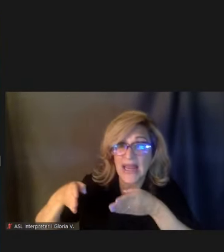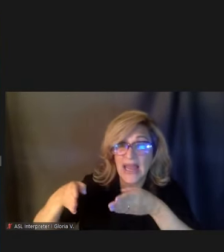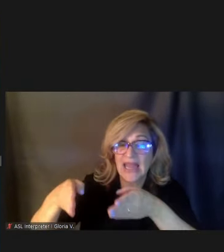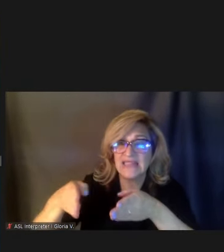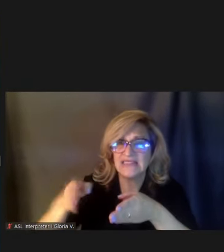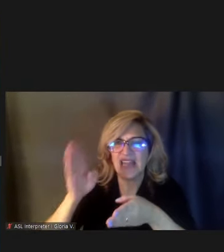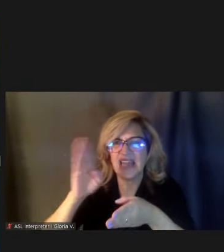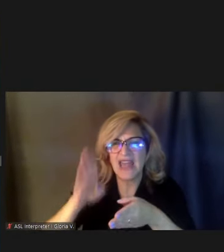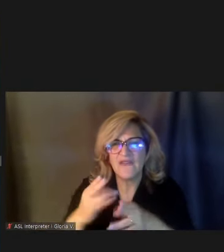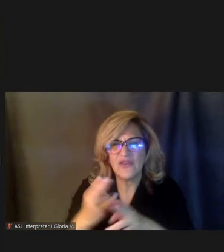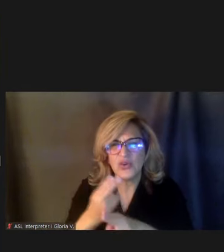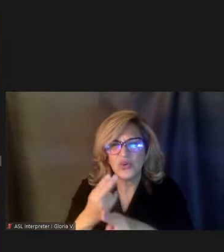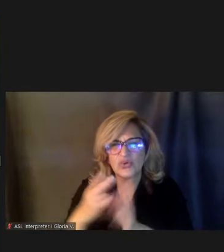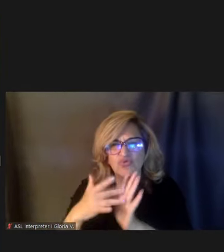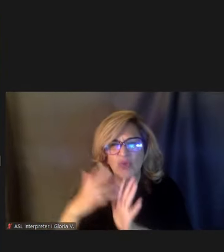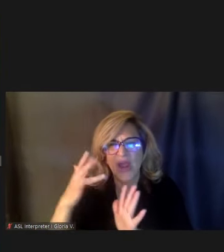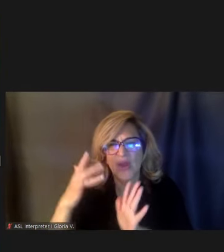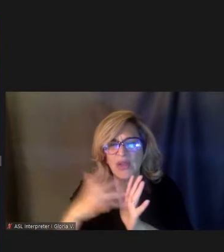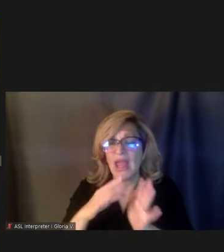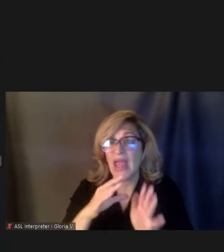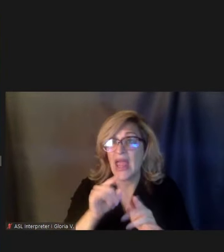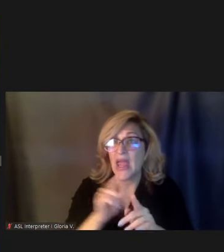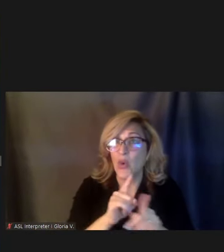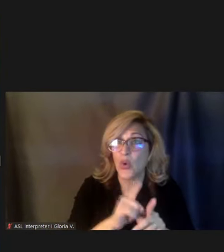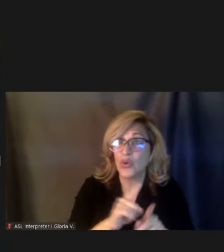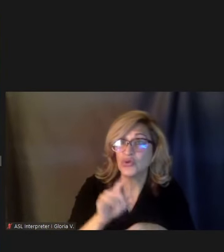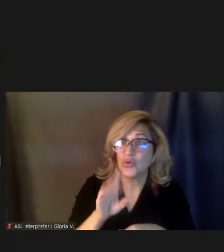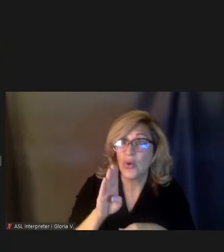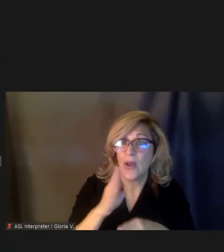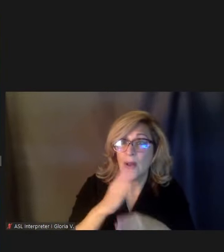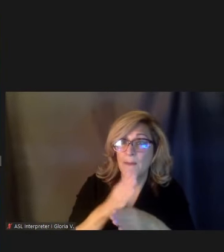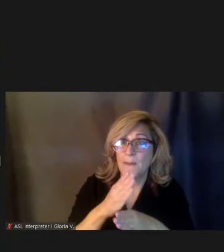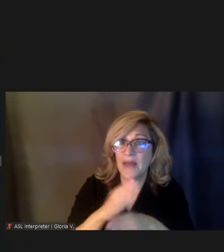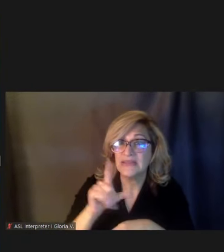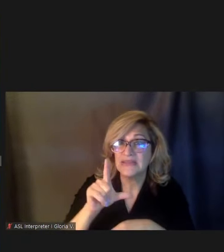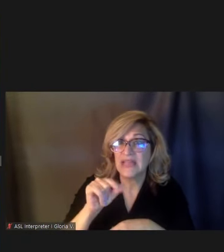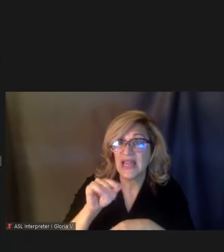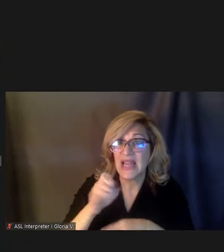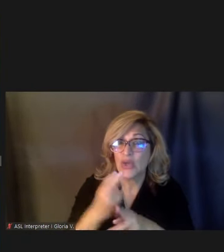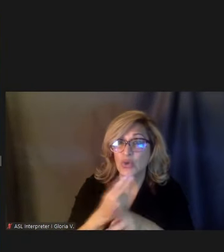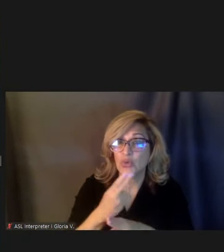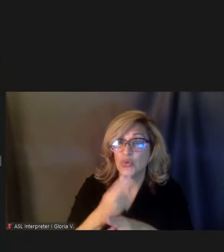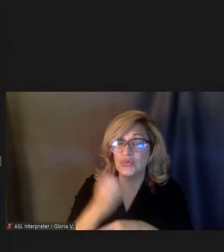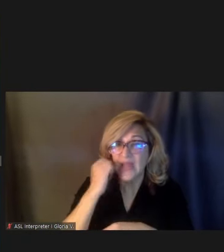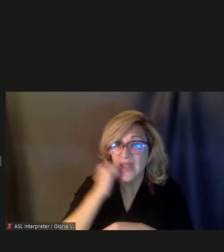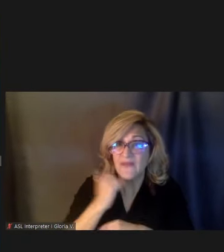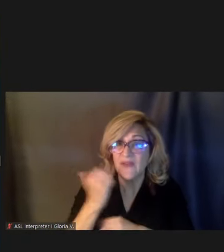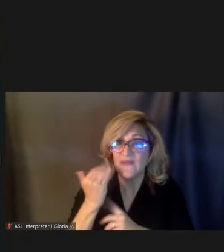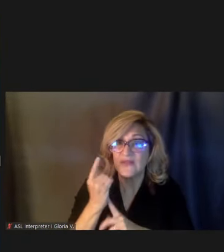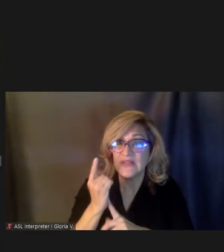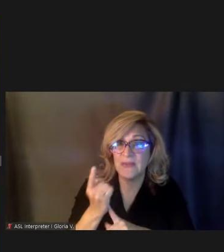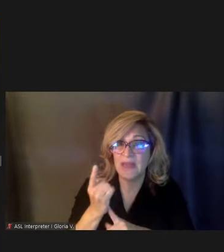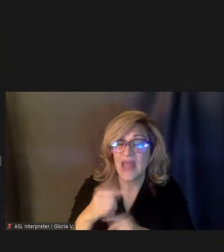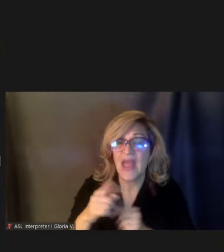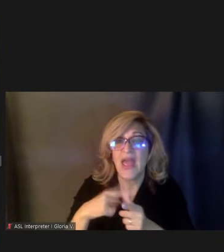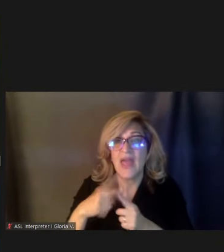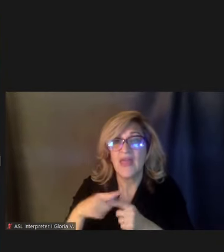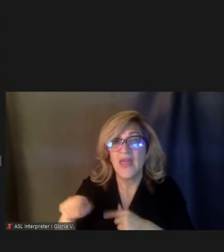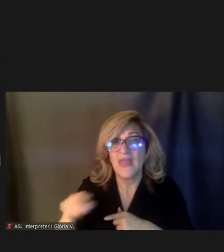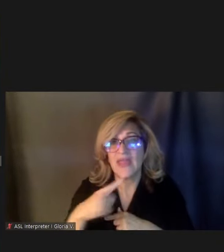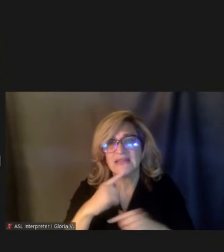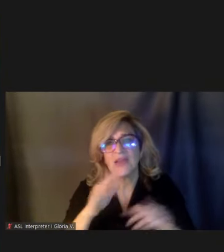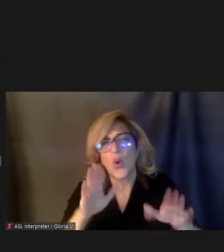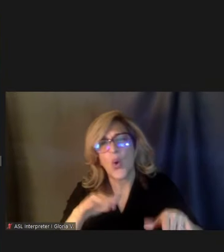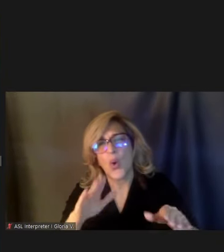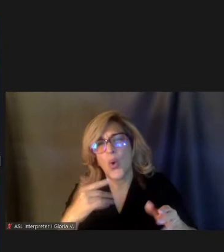by bus lanes that are used every 15 minutes. And then they turn around and say there's